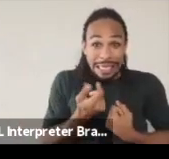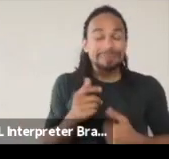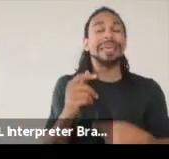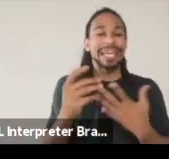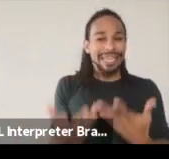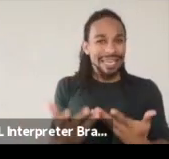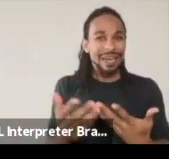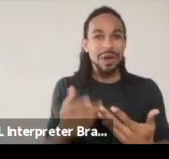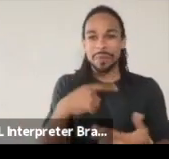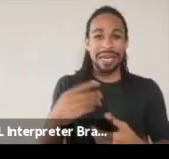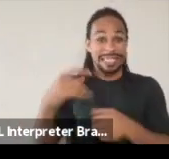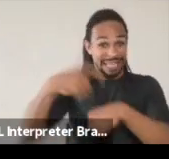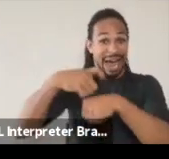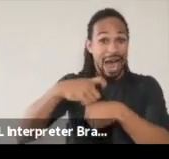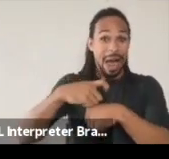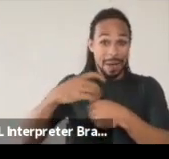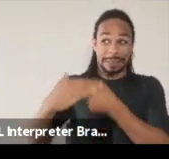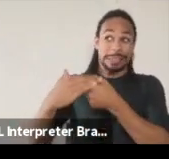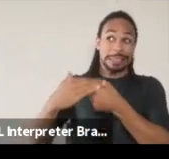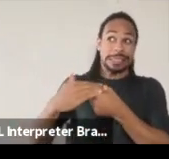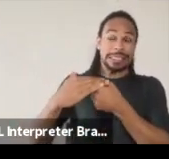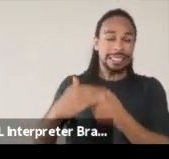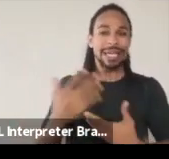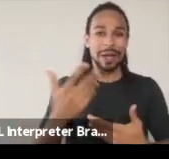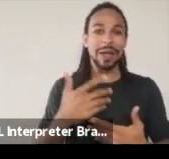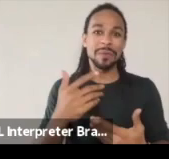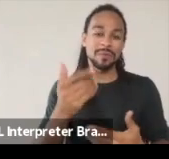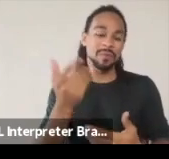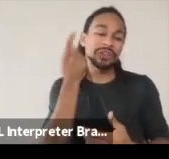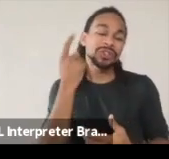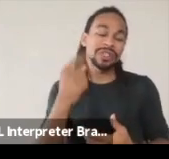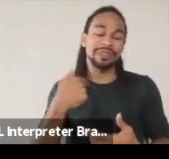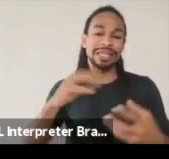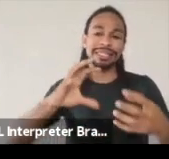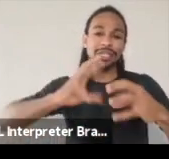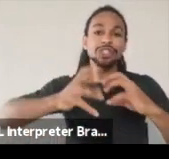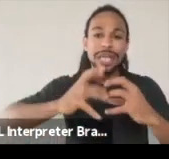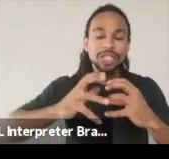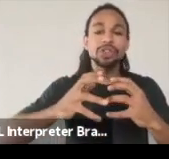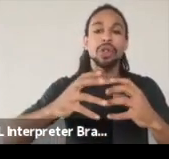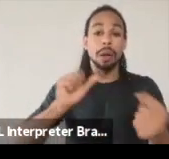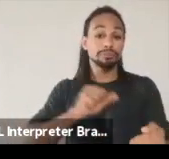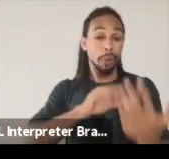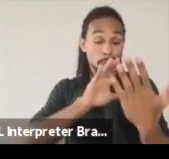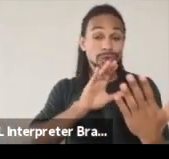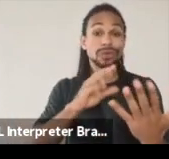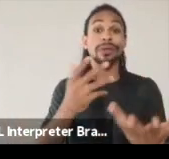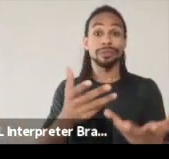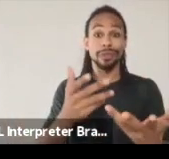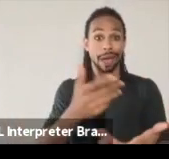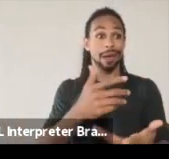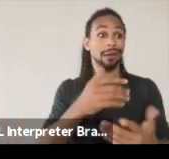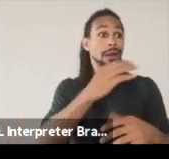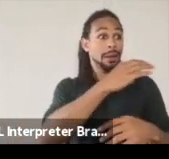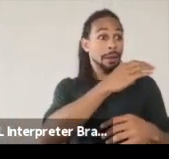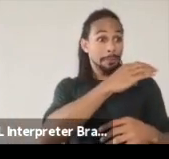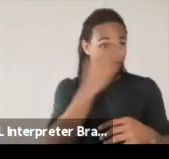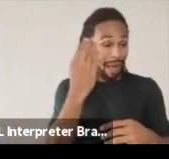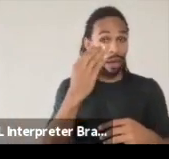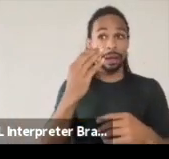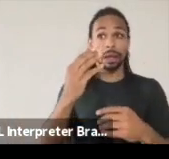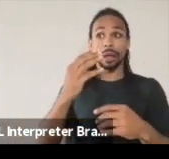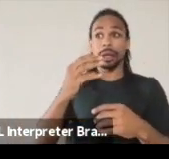approach that is needed for abolition that really centers people who are all at once Black, transgender, and